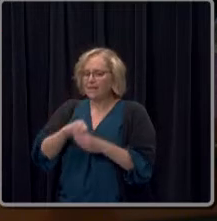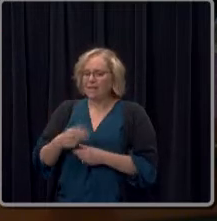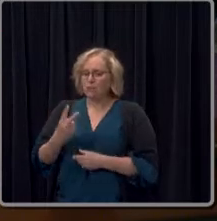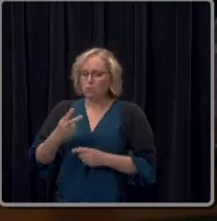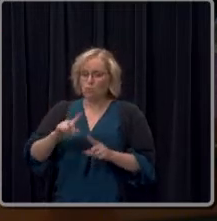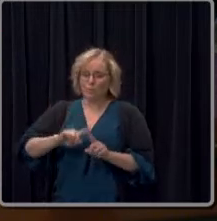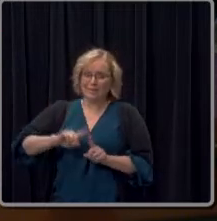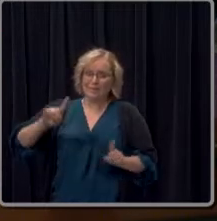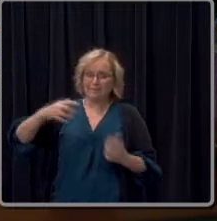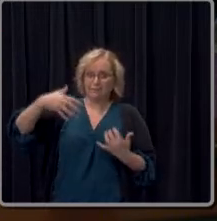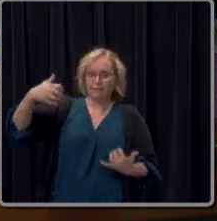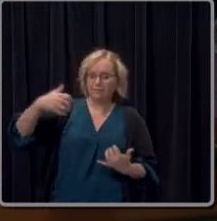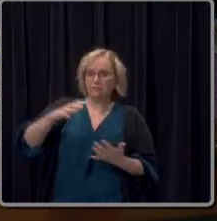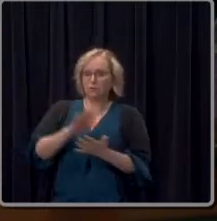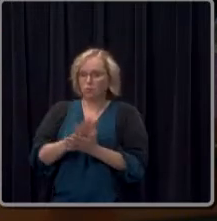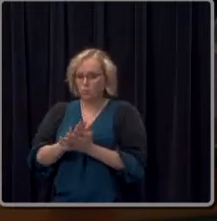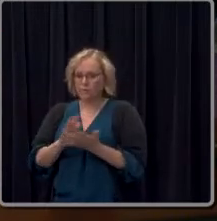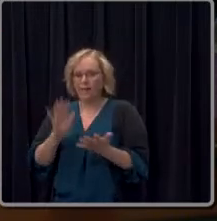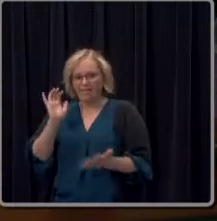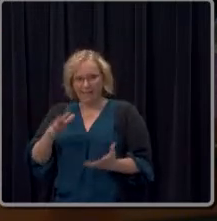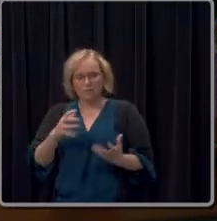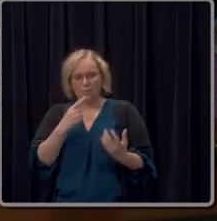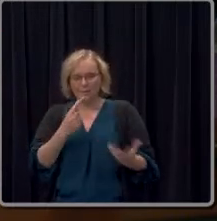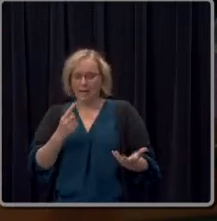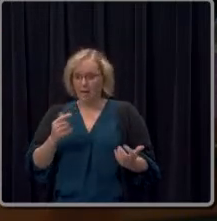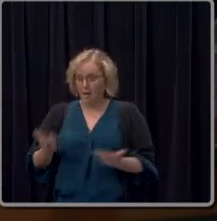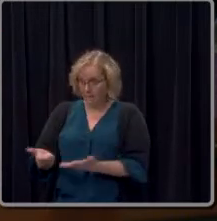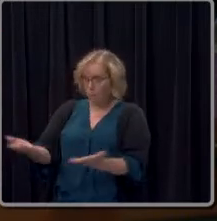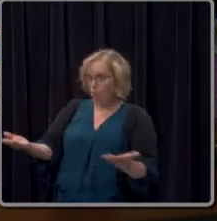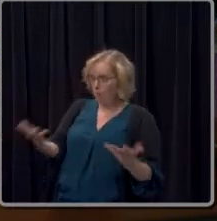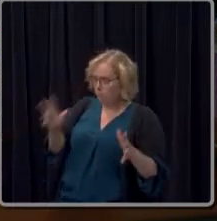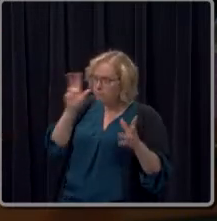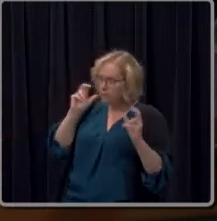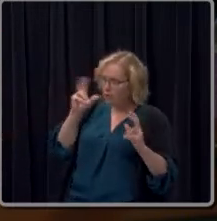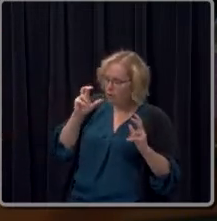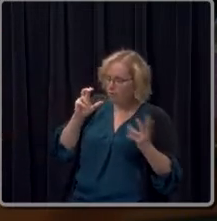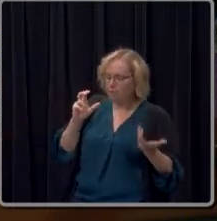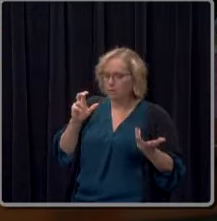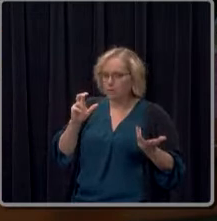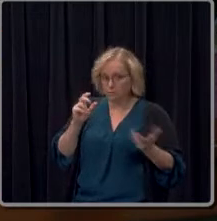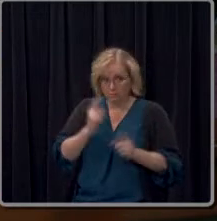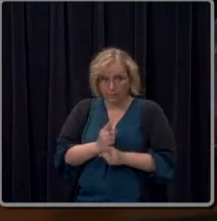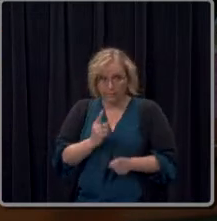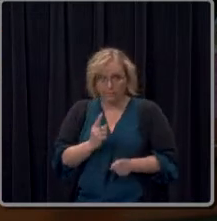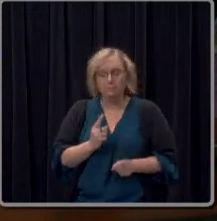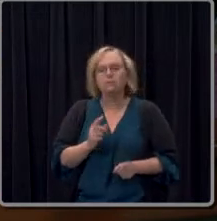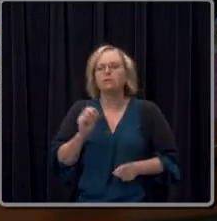to say, that have you all been heard, right? Yeah, that's fine. Thank you. Others?